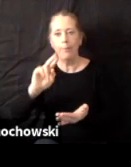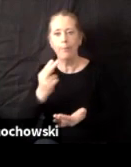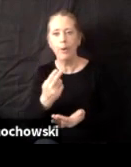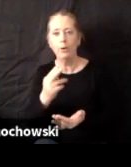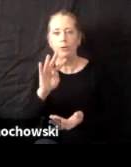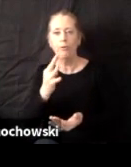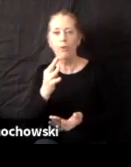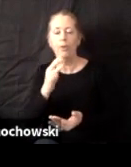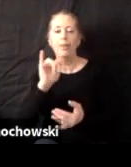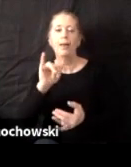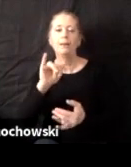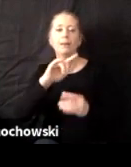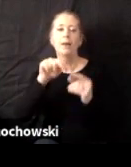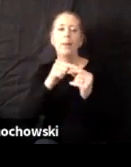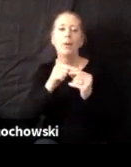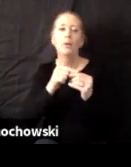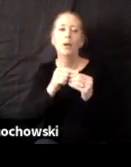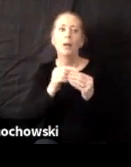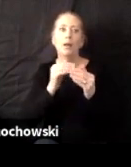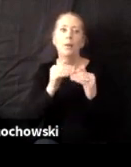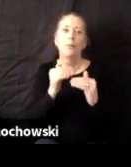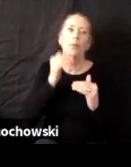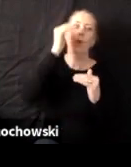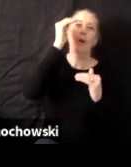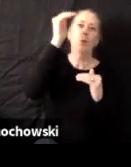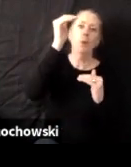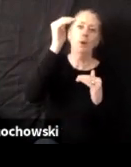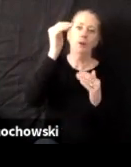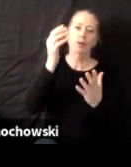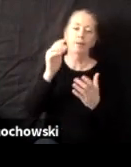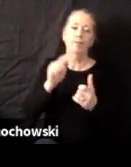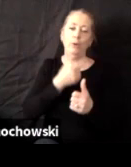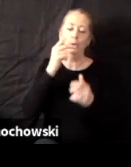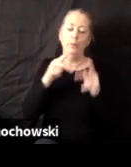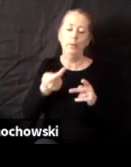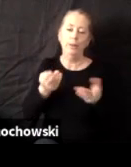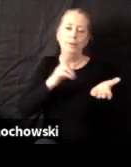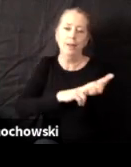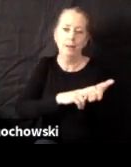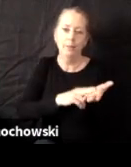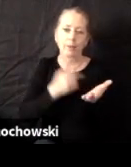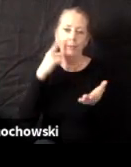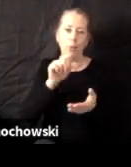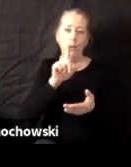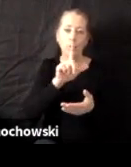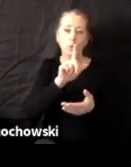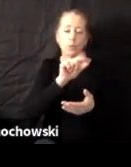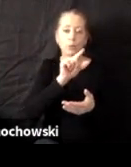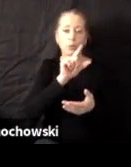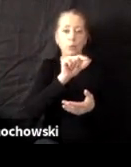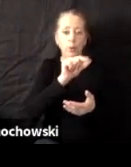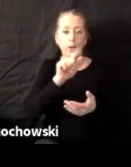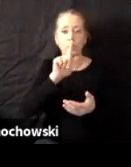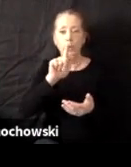about priority enrollment into 196 online, for the 2021-22 school year.